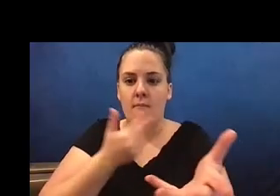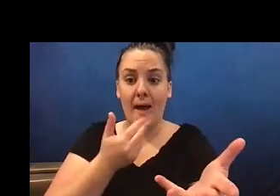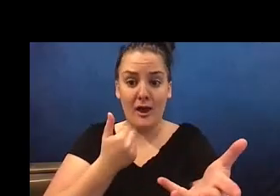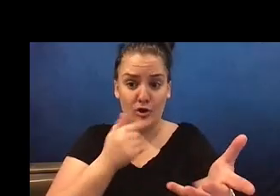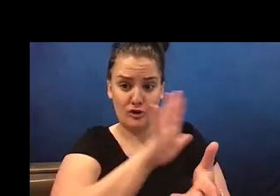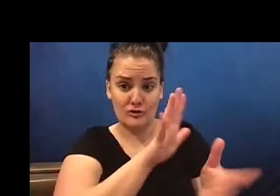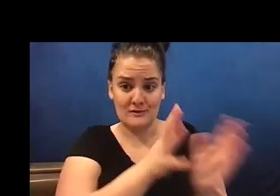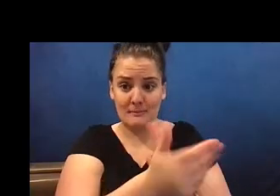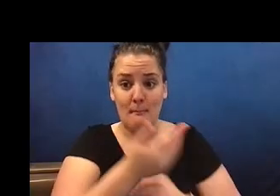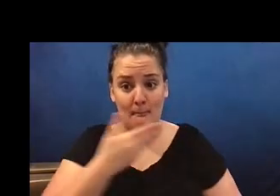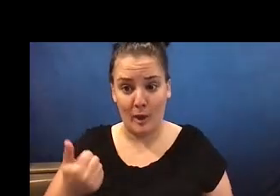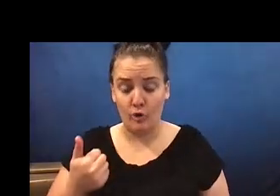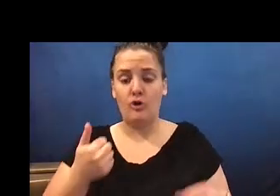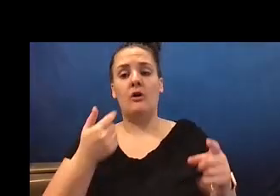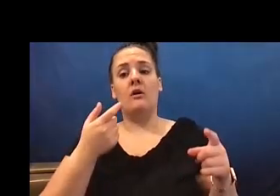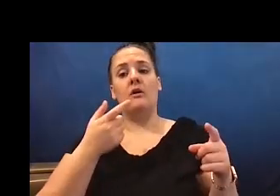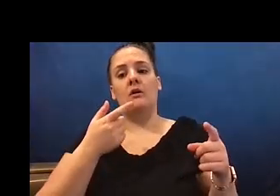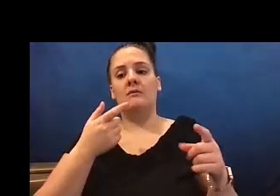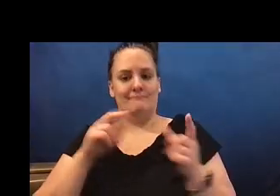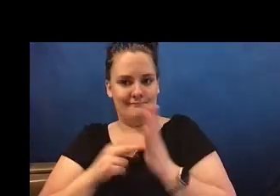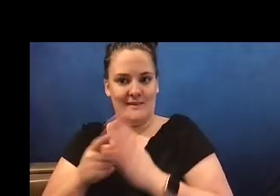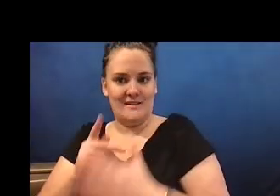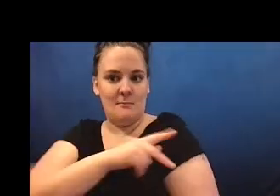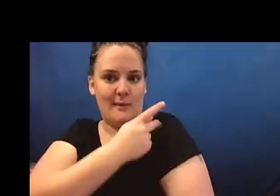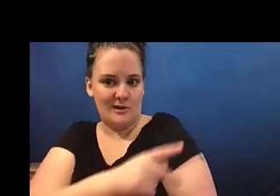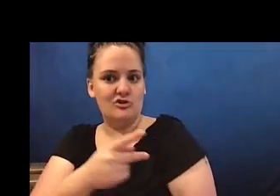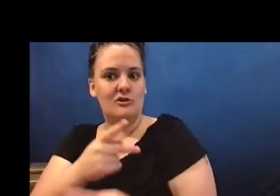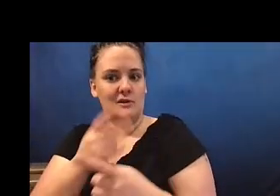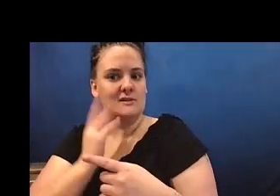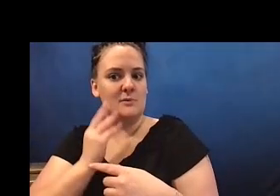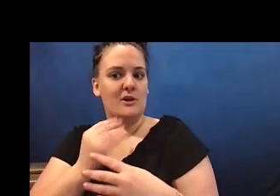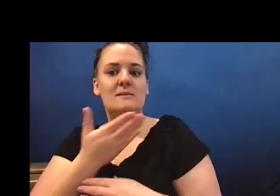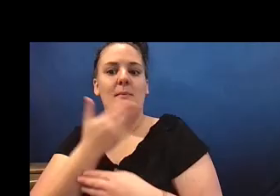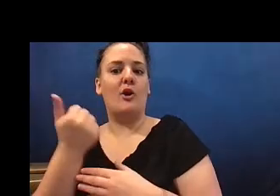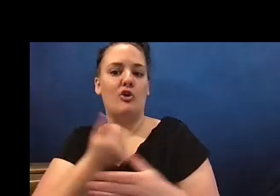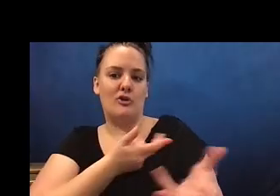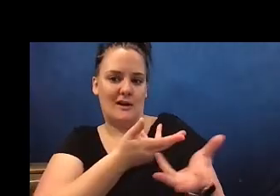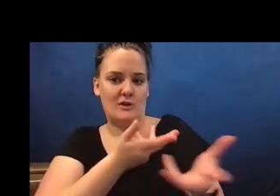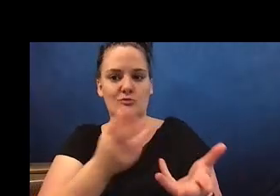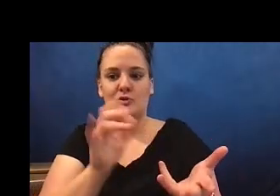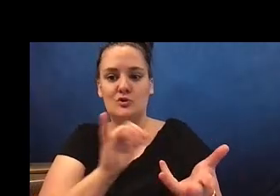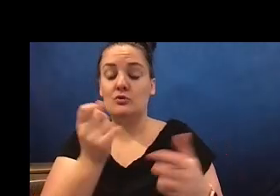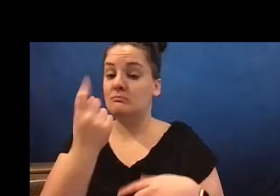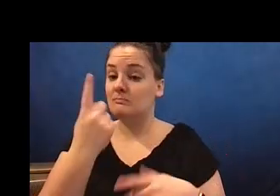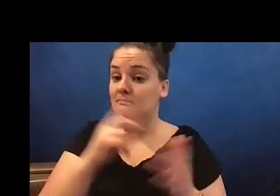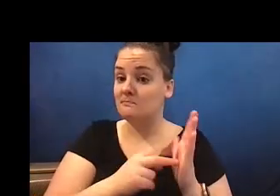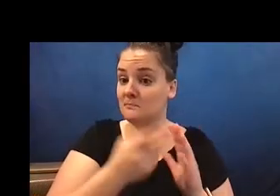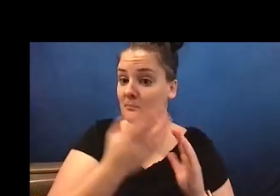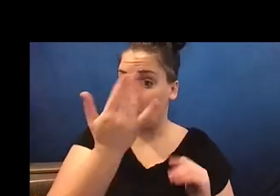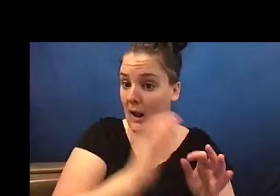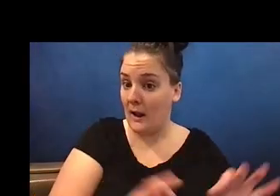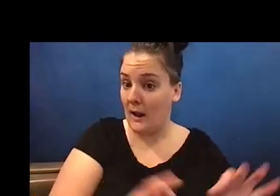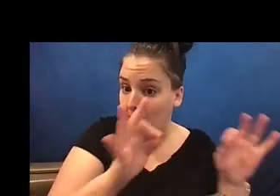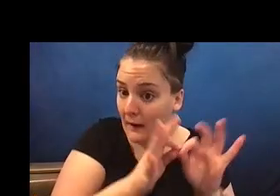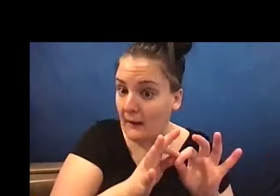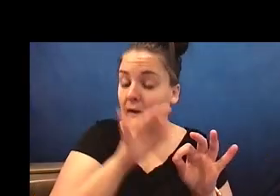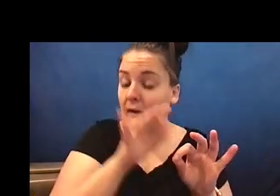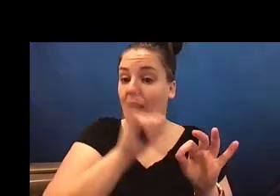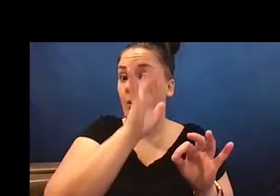outcomes and better patient experience and engagement. And so the multiplier there is